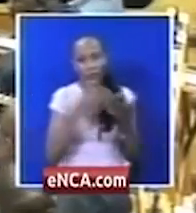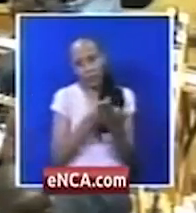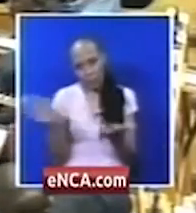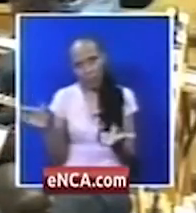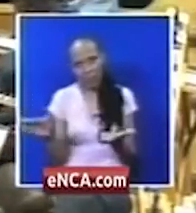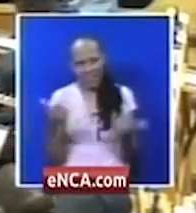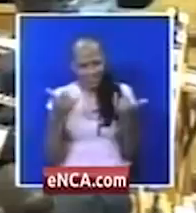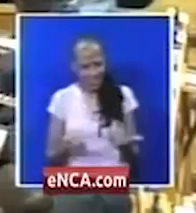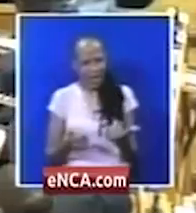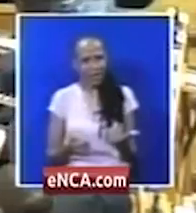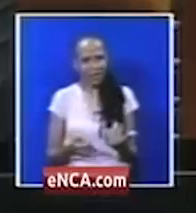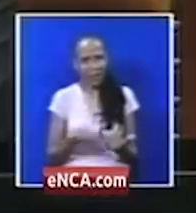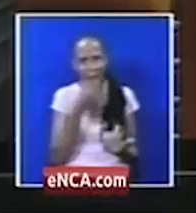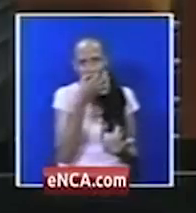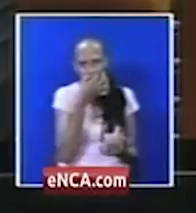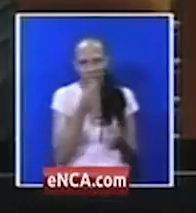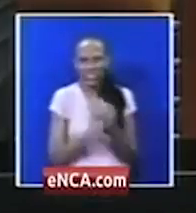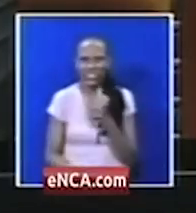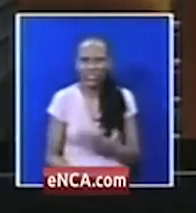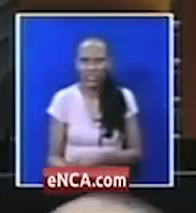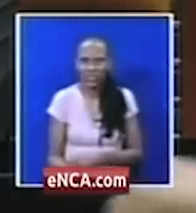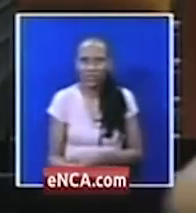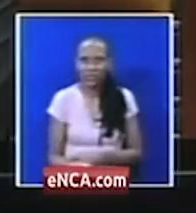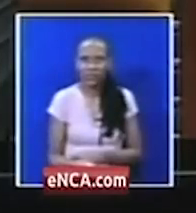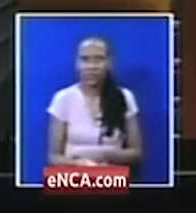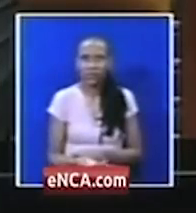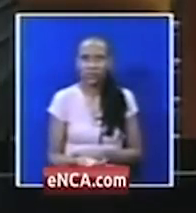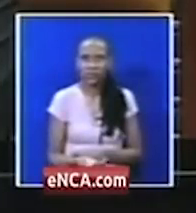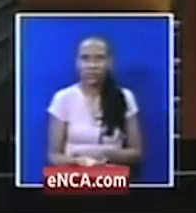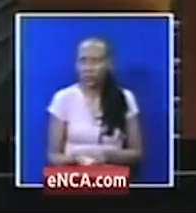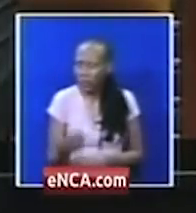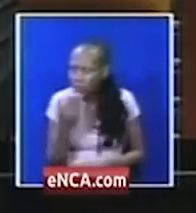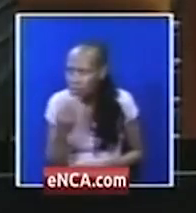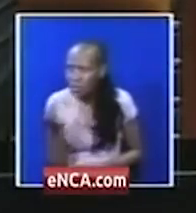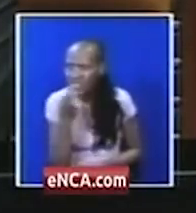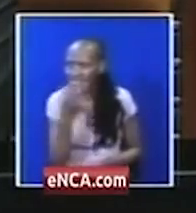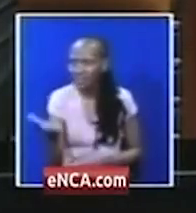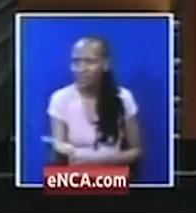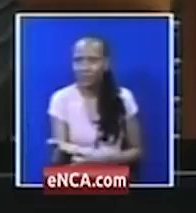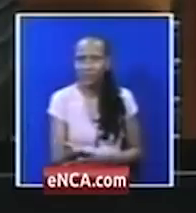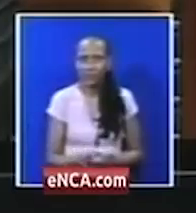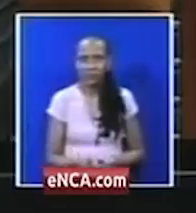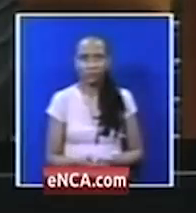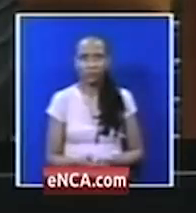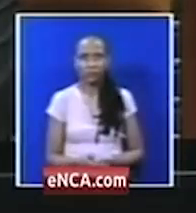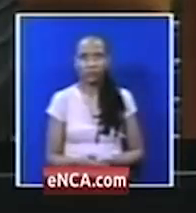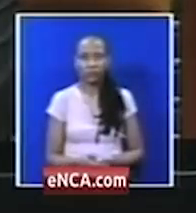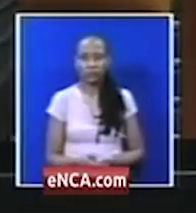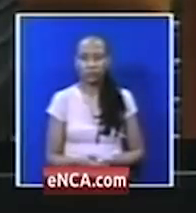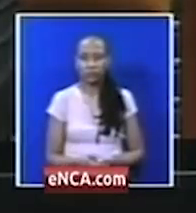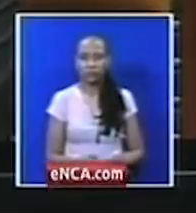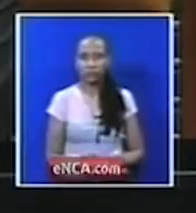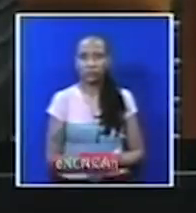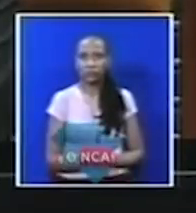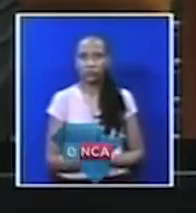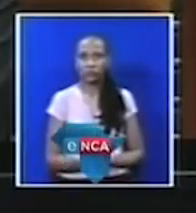That's who? Him who said. Name him? Name who said that? Let me tell you. Yes, I can